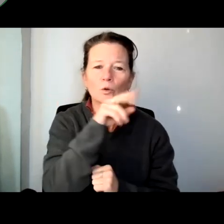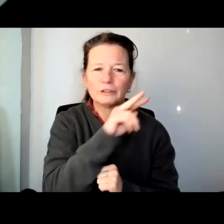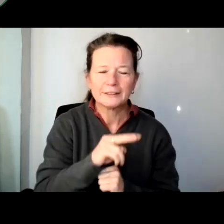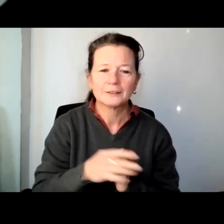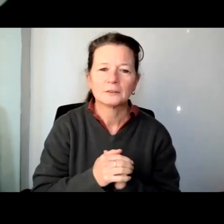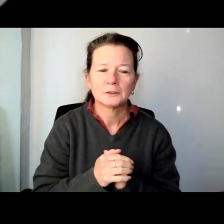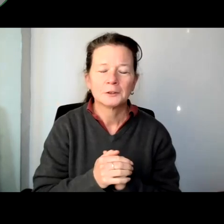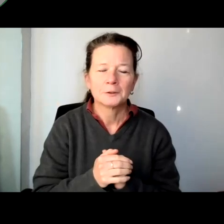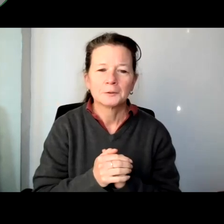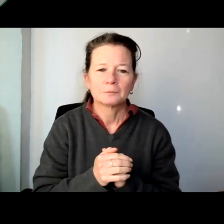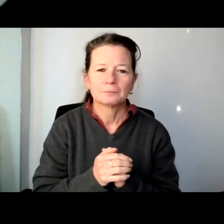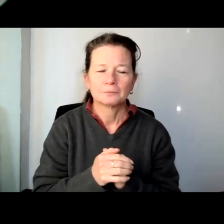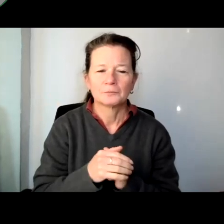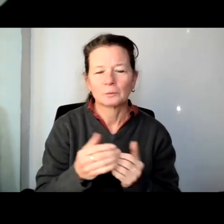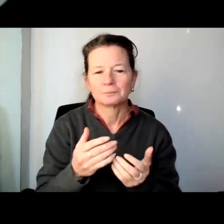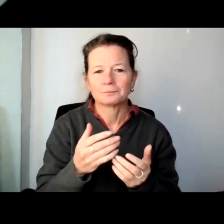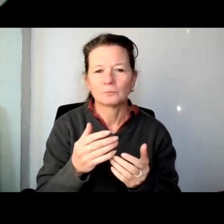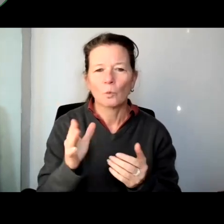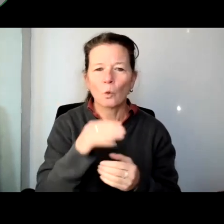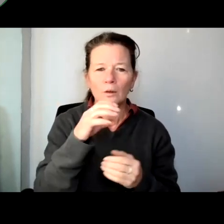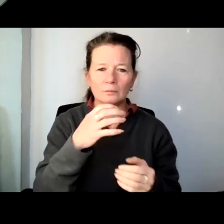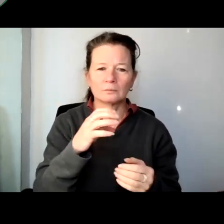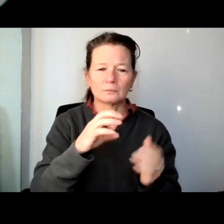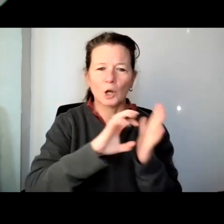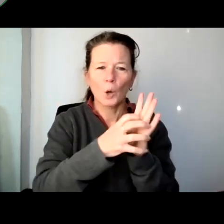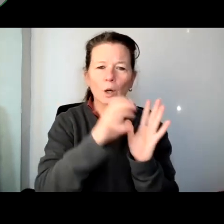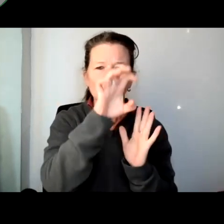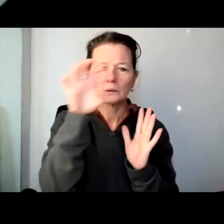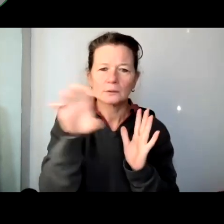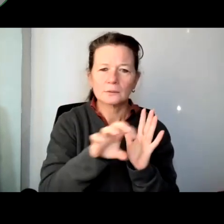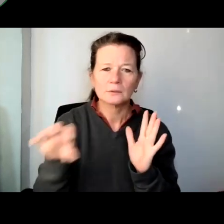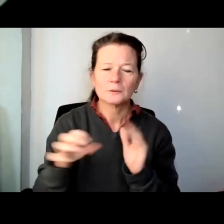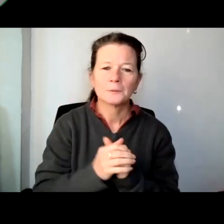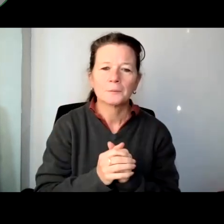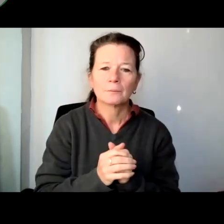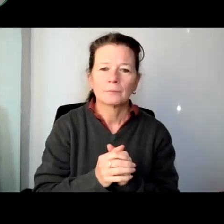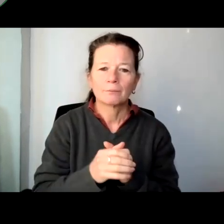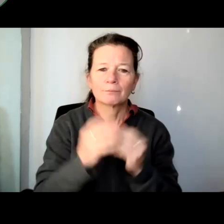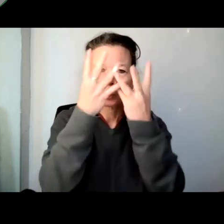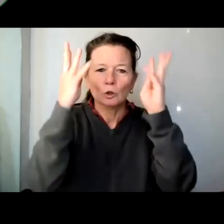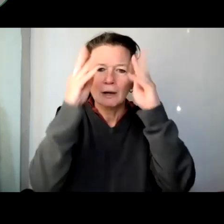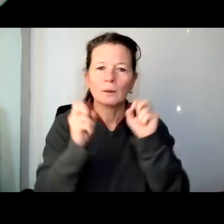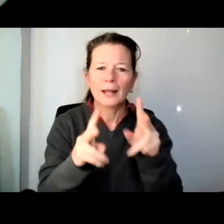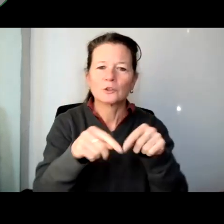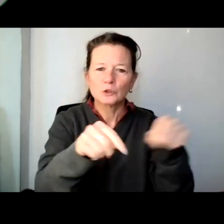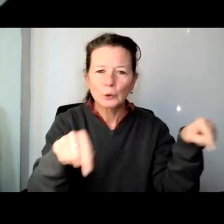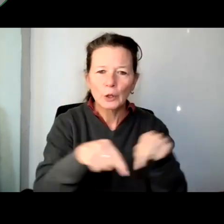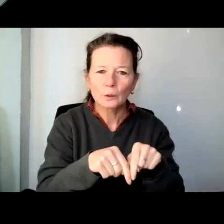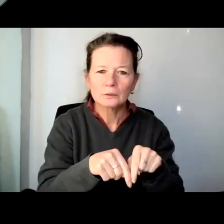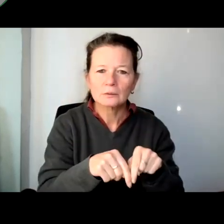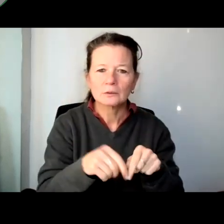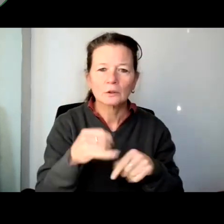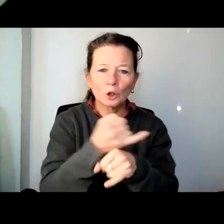so that it's audio described. We've got all the logos of each of the organisations. So Crown Lane Studios, Grey Eye Theatre